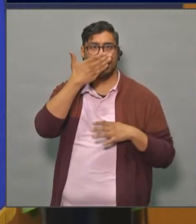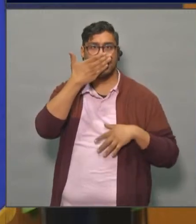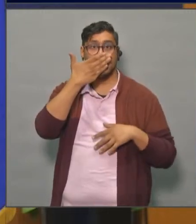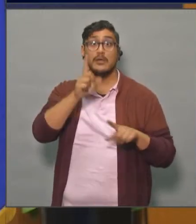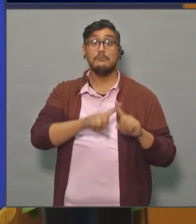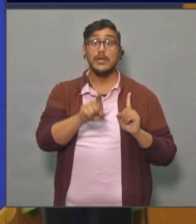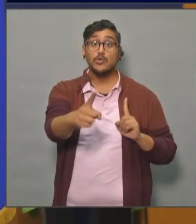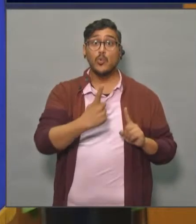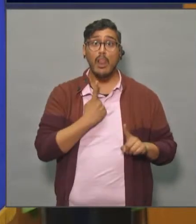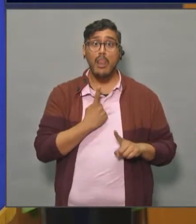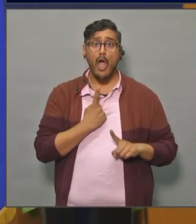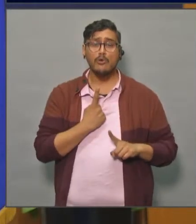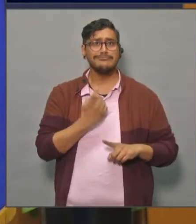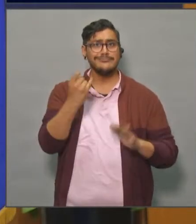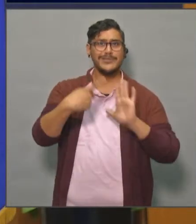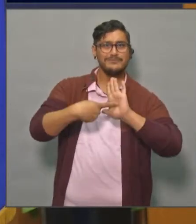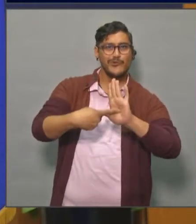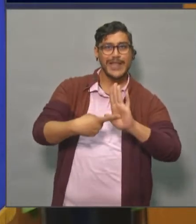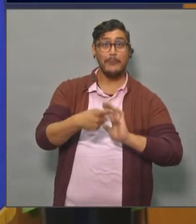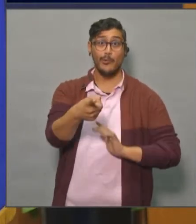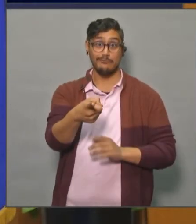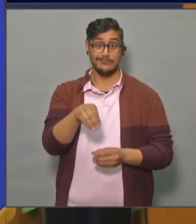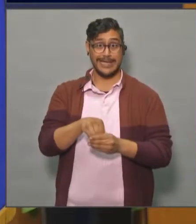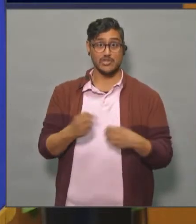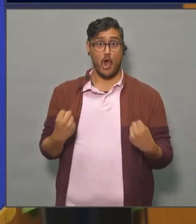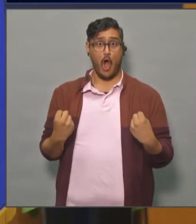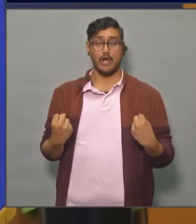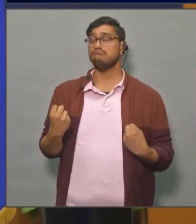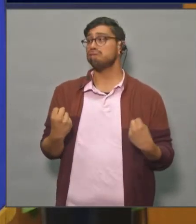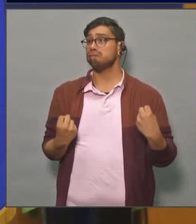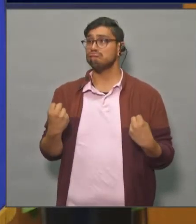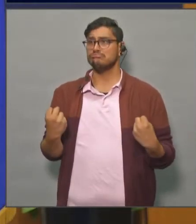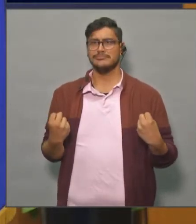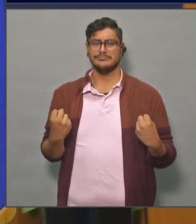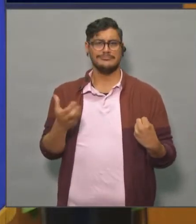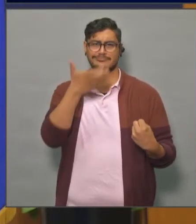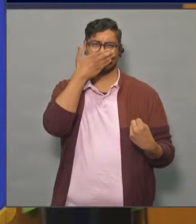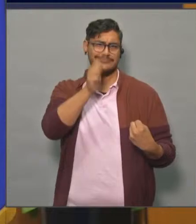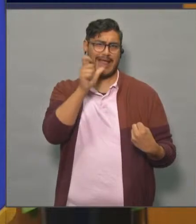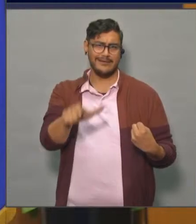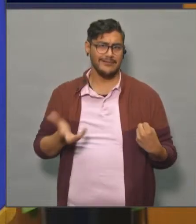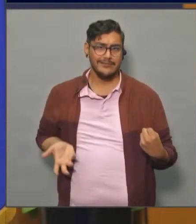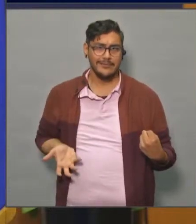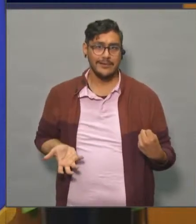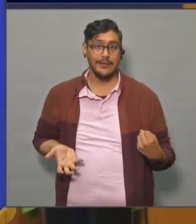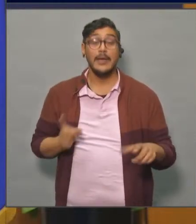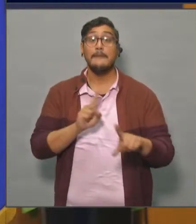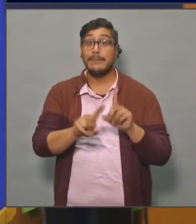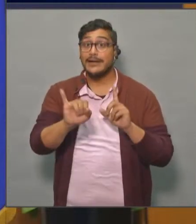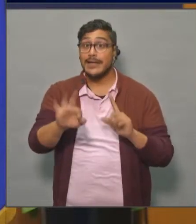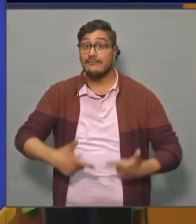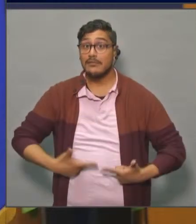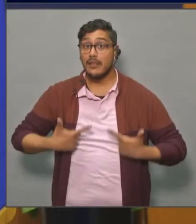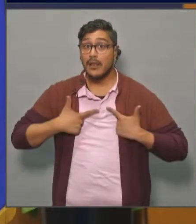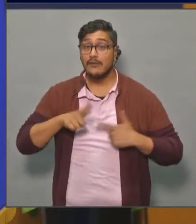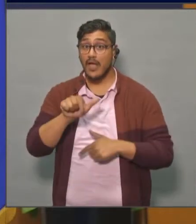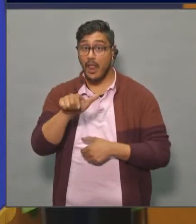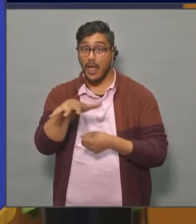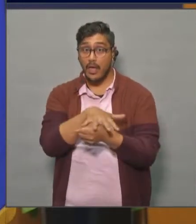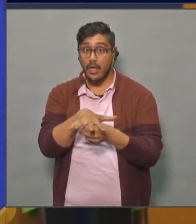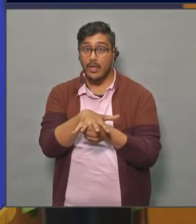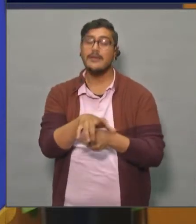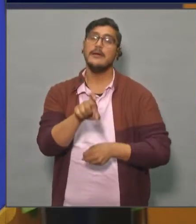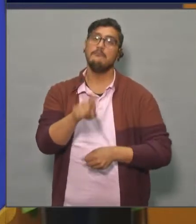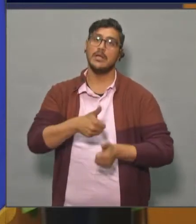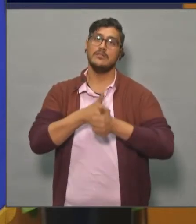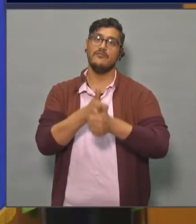yourself, you don't need to wear that cloth face covering. But notice, if you live in the city of LA, you need to follow the orders from the mayor.